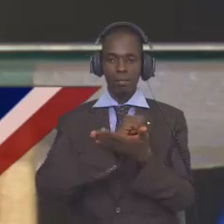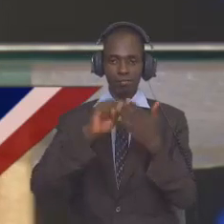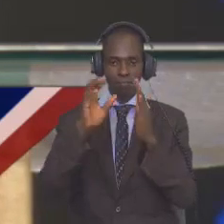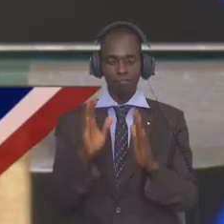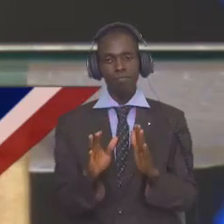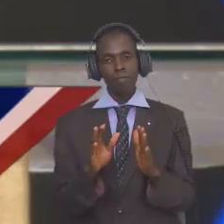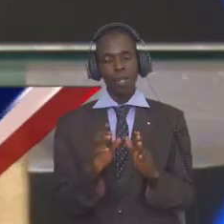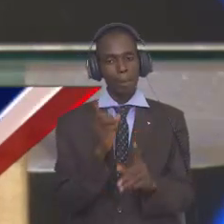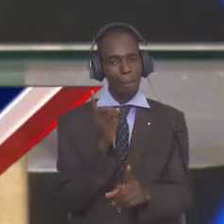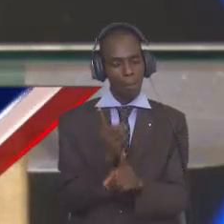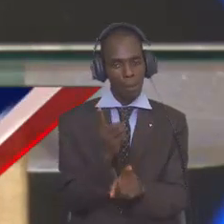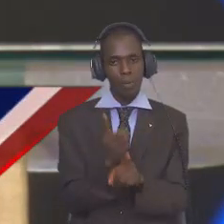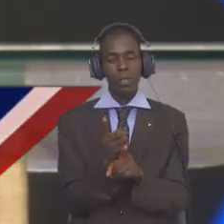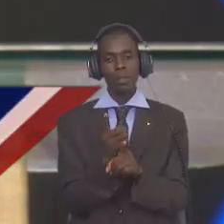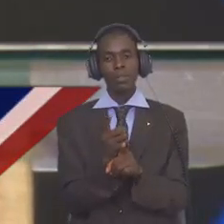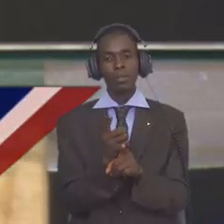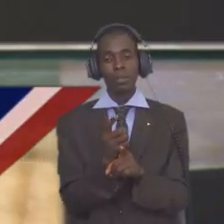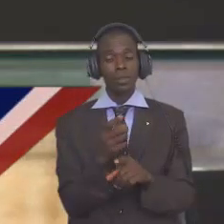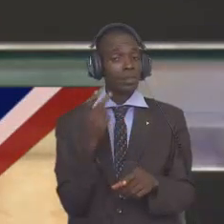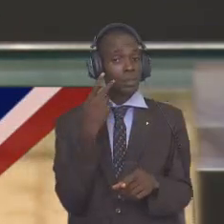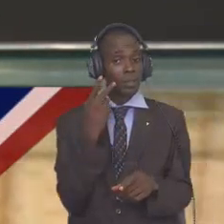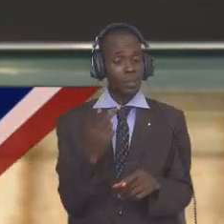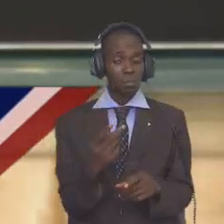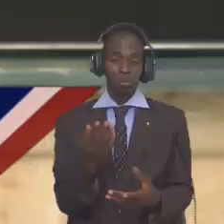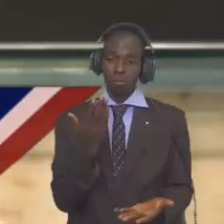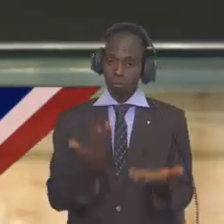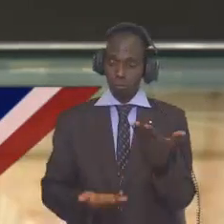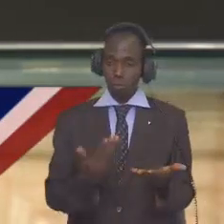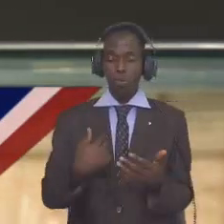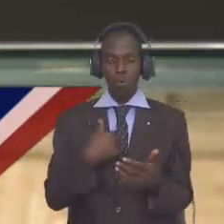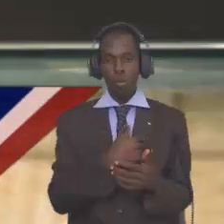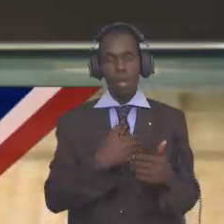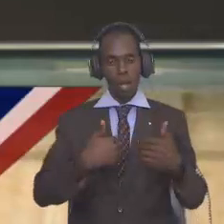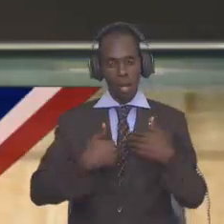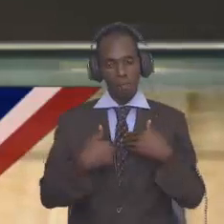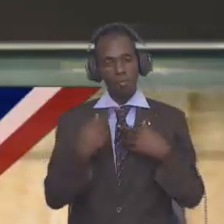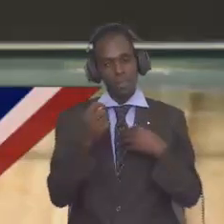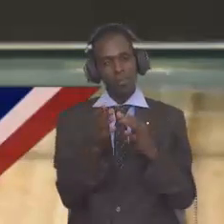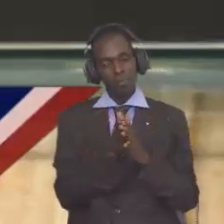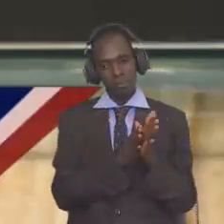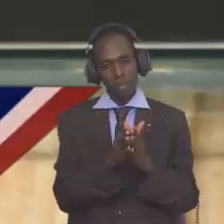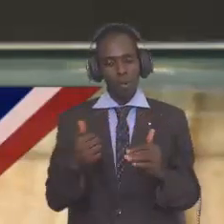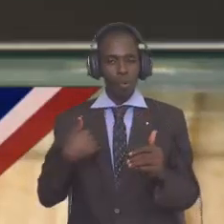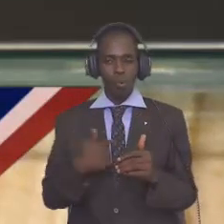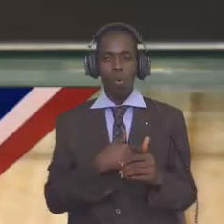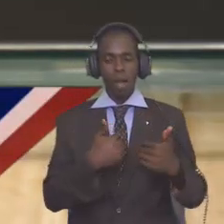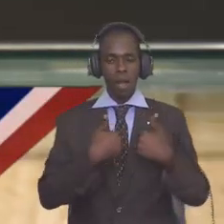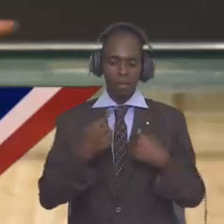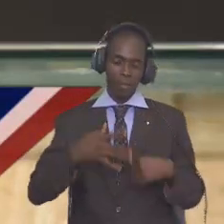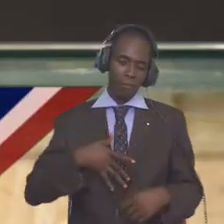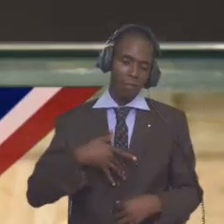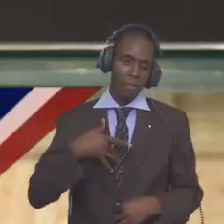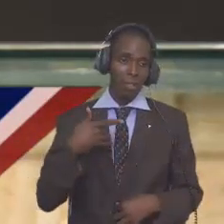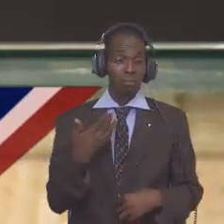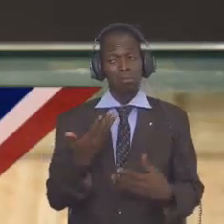Proper action. Although we have intention, although we have affection, well, they don't